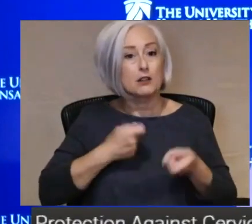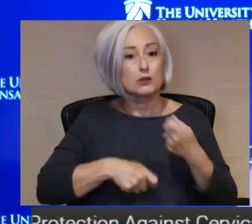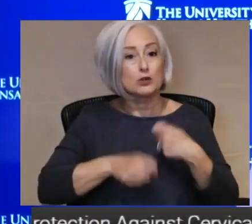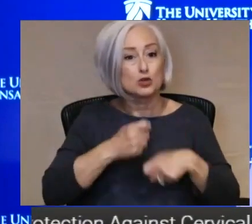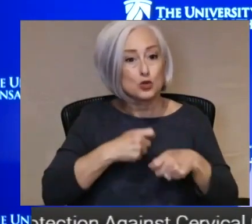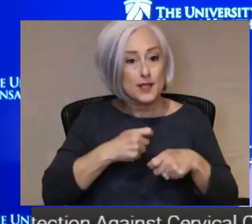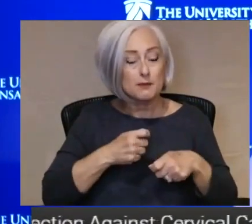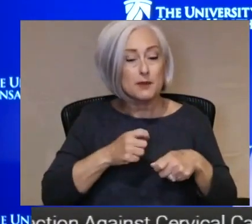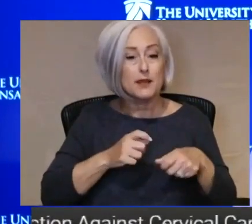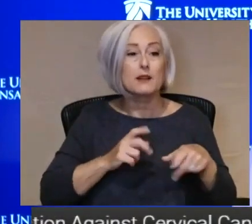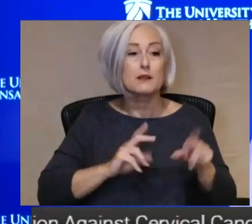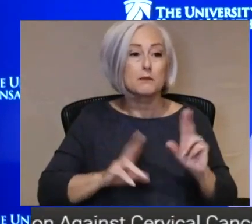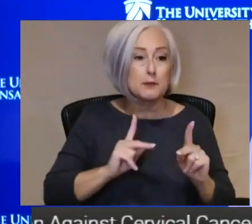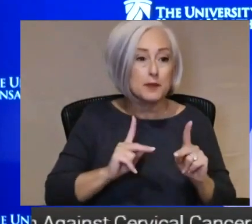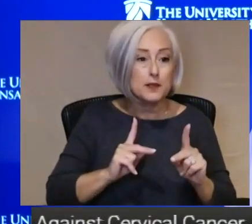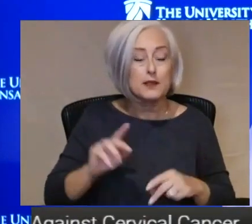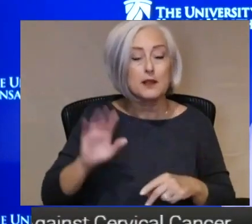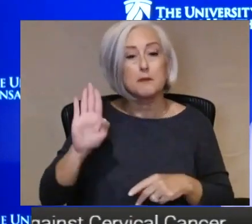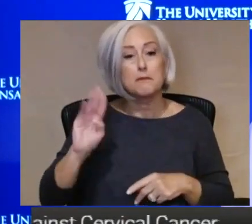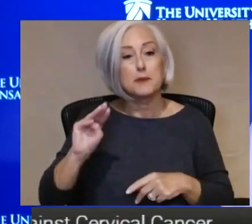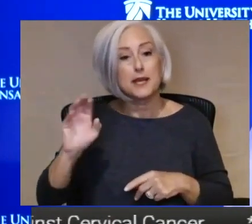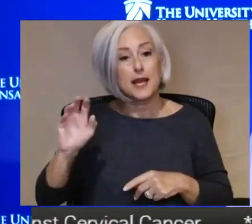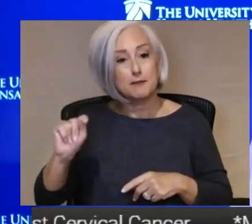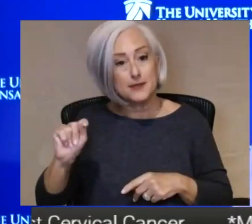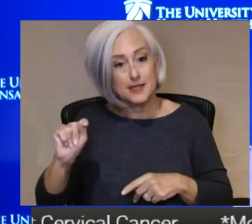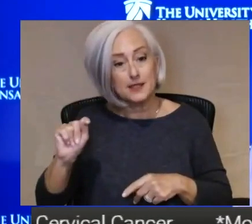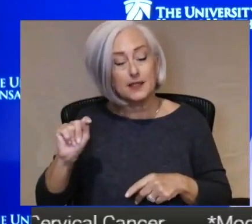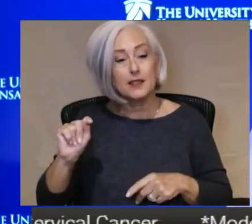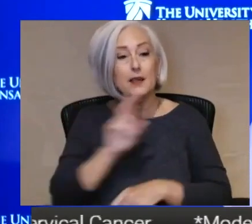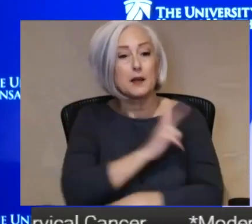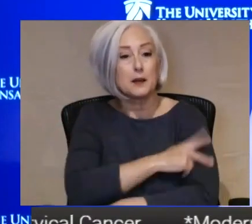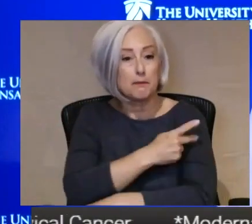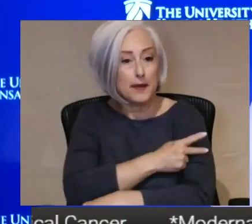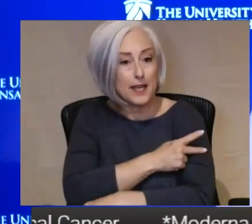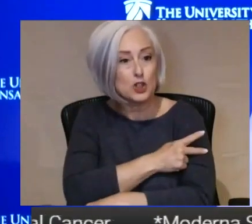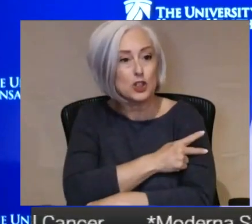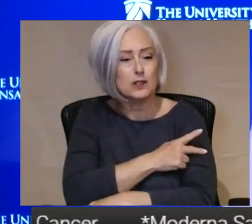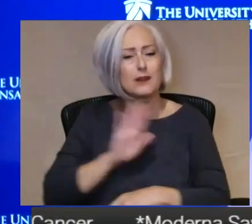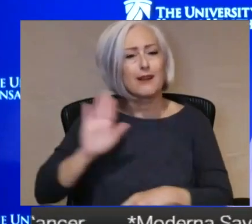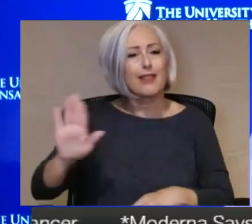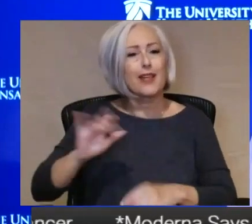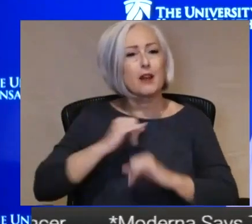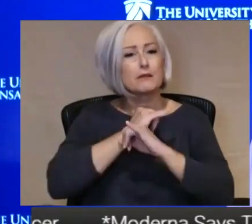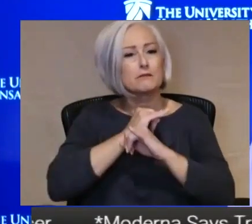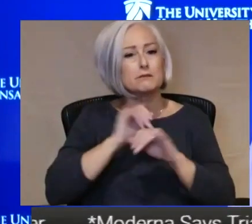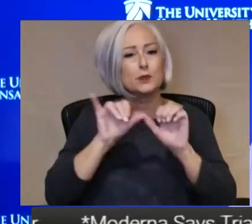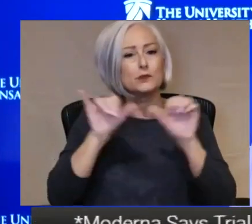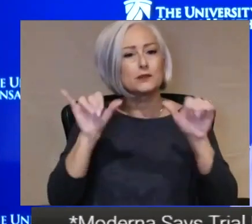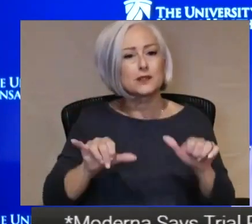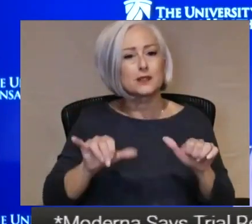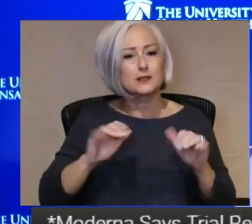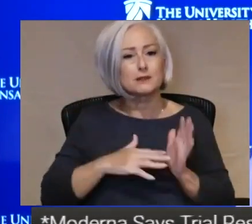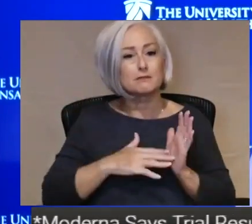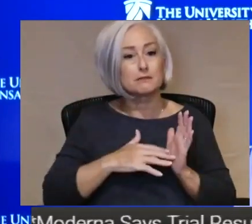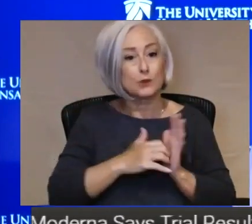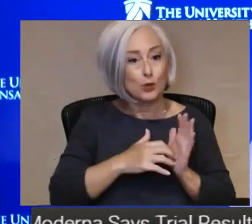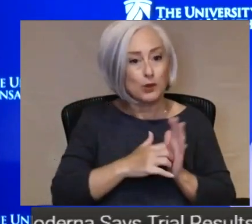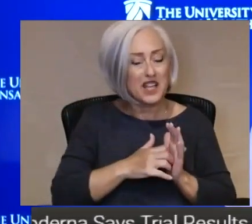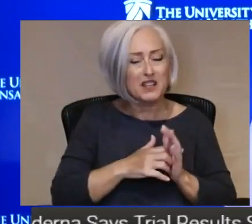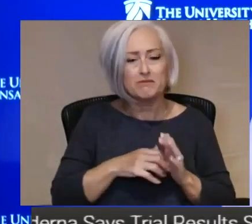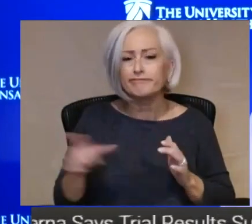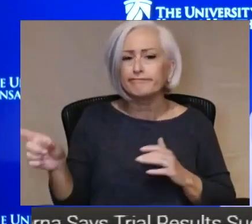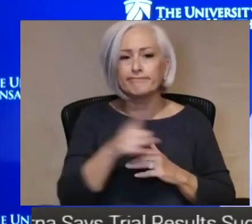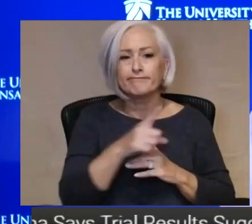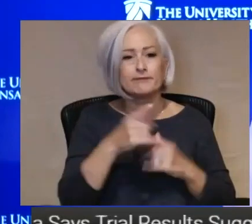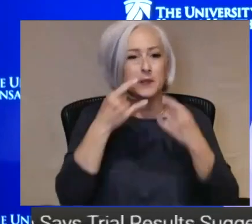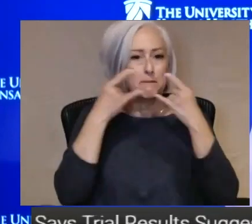are have immune compromise, severe immune compromise, they've been wearing masks for decades. So I think you can always